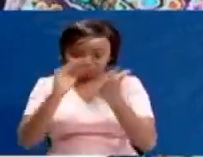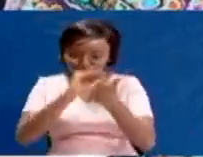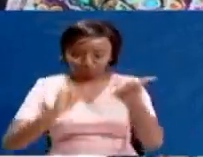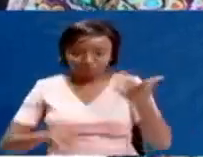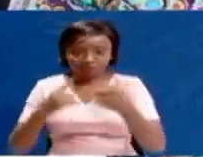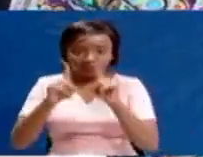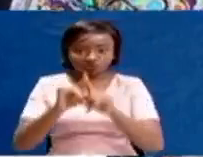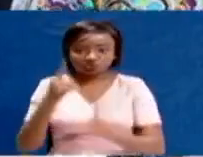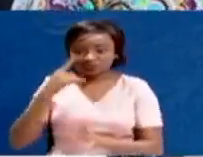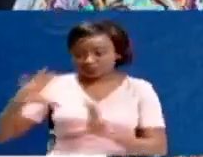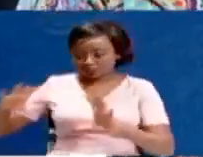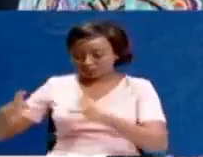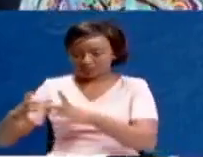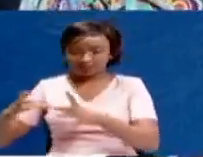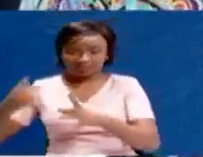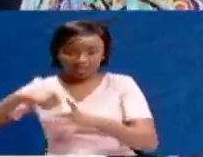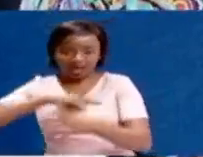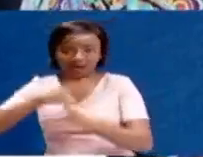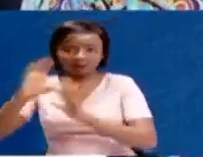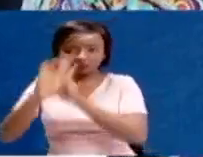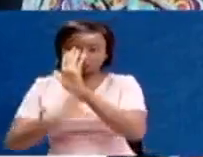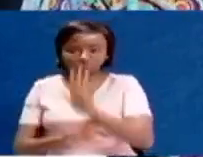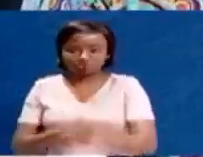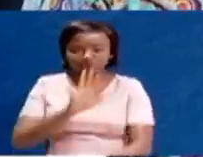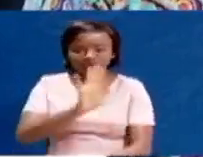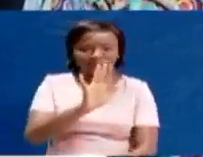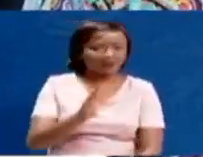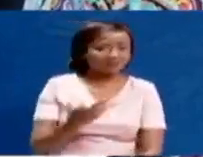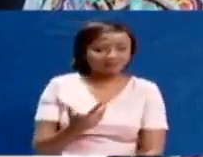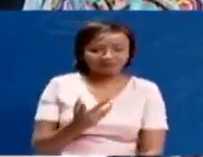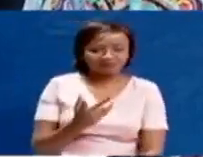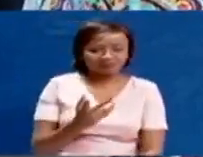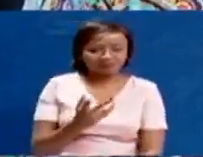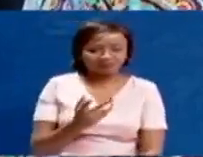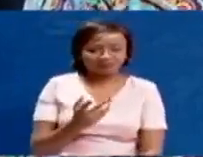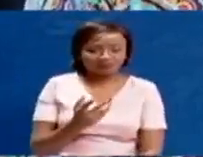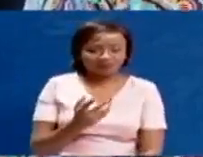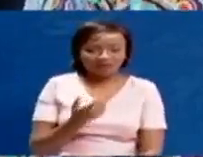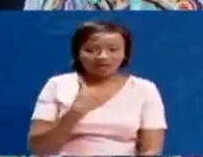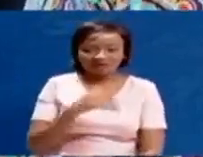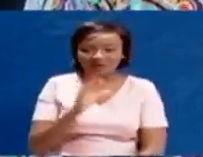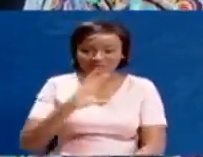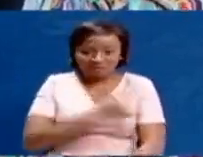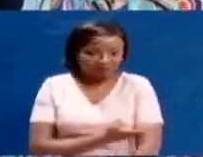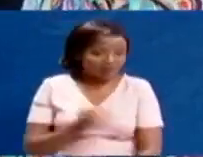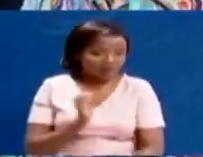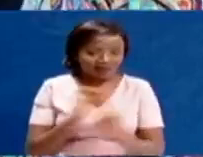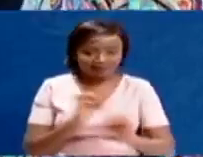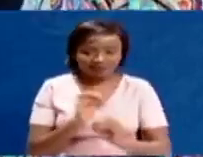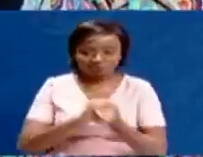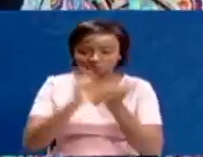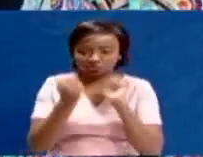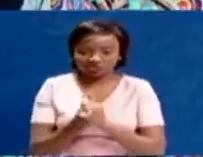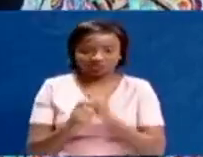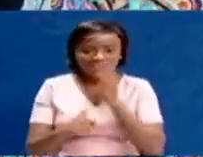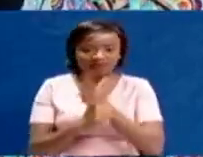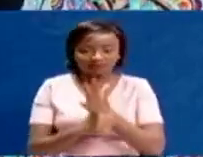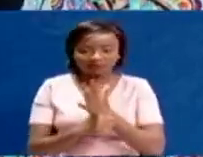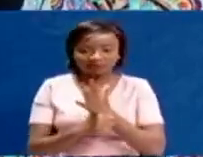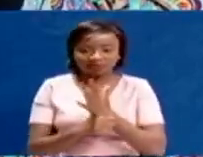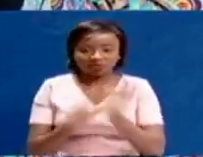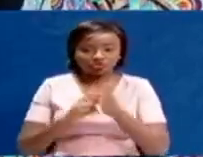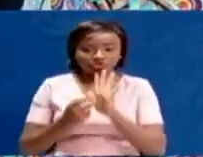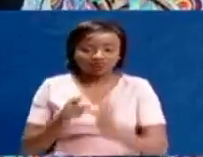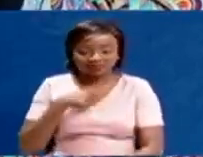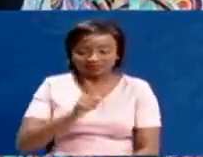party, the NEC has no powers to change the NEMs of the officials of the party. What